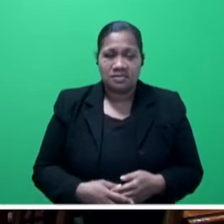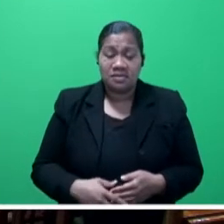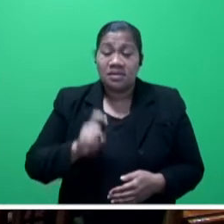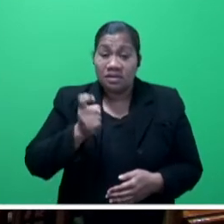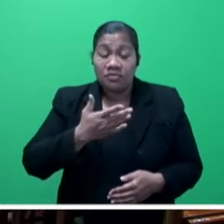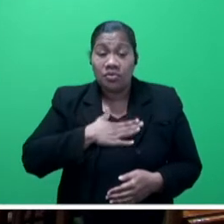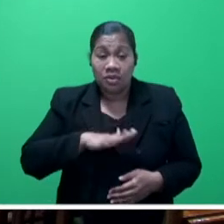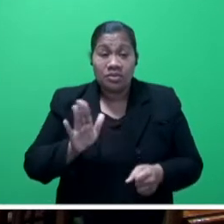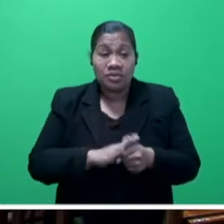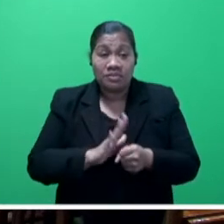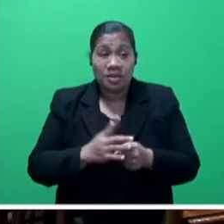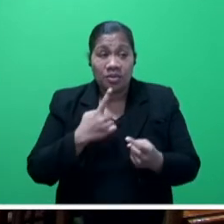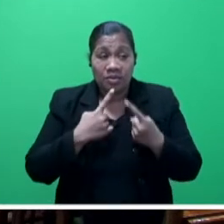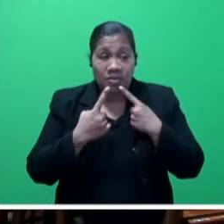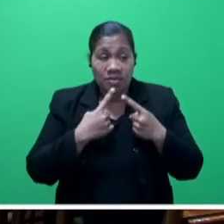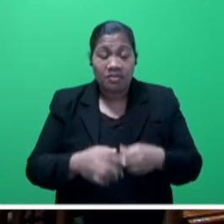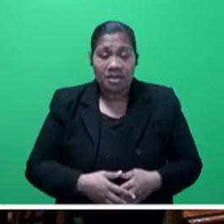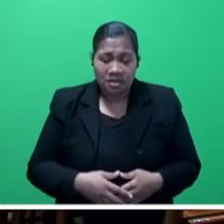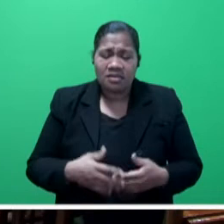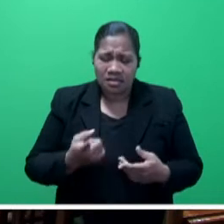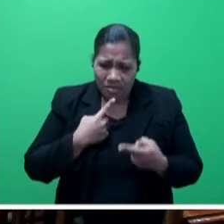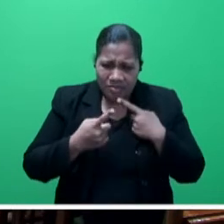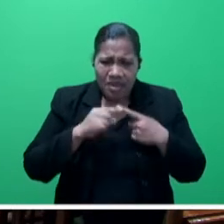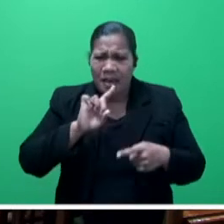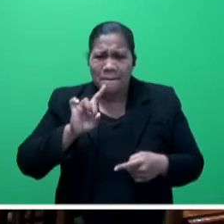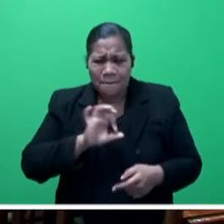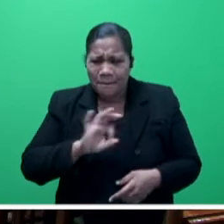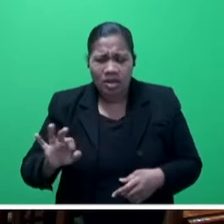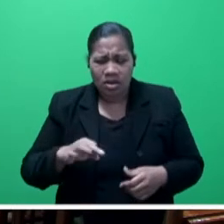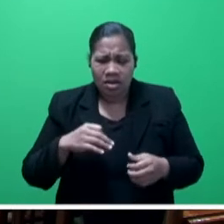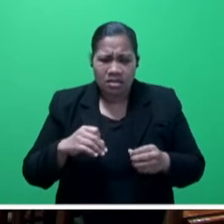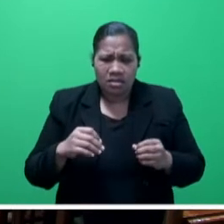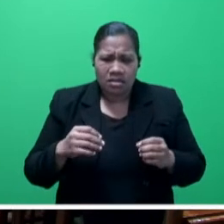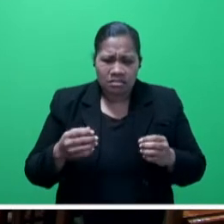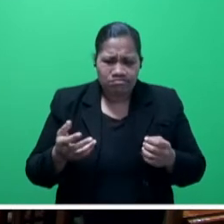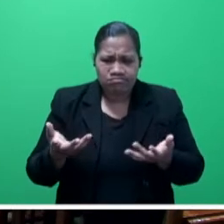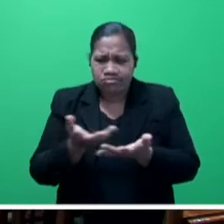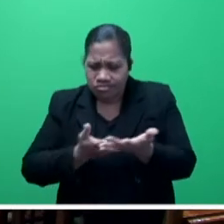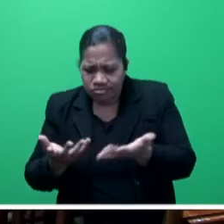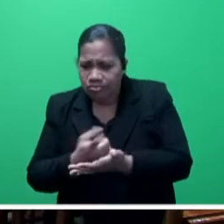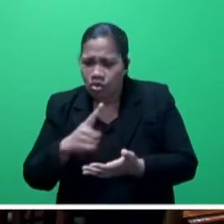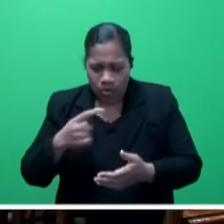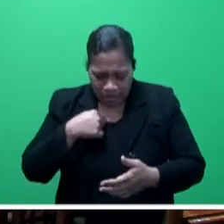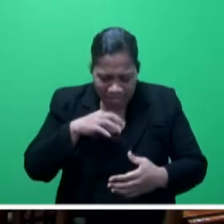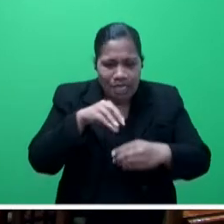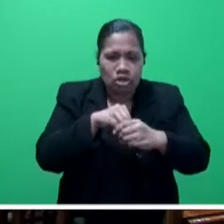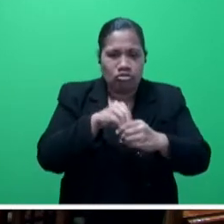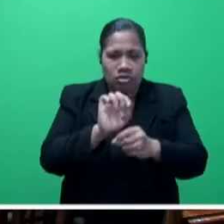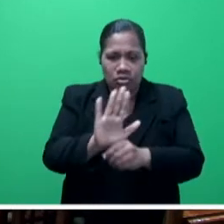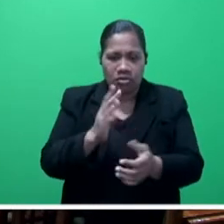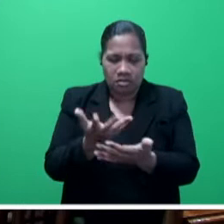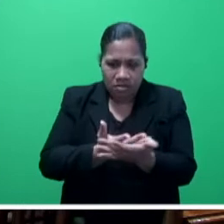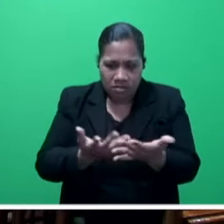make the thing more said, but don't carry out a conversation. Include me all the time. I'll come